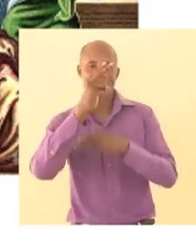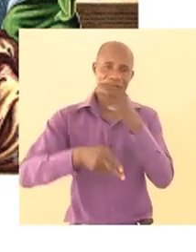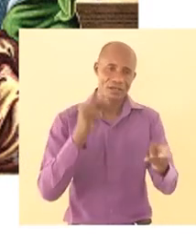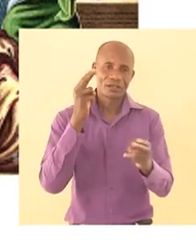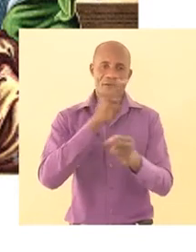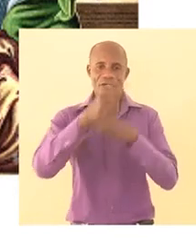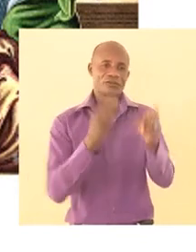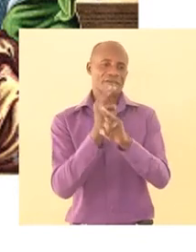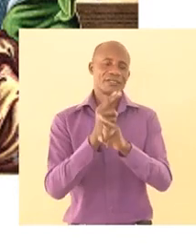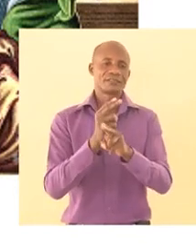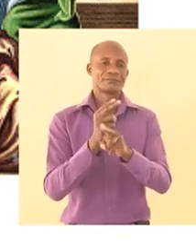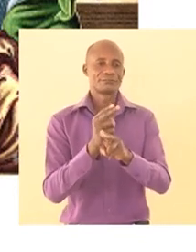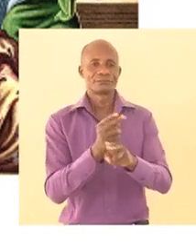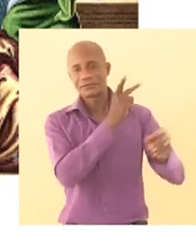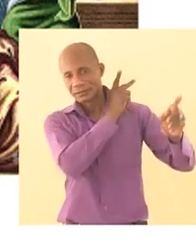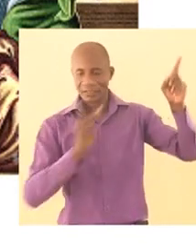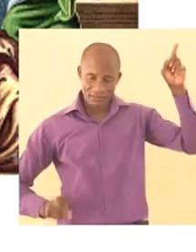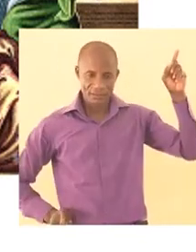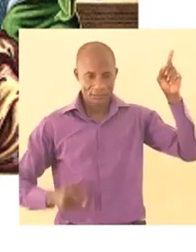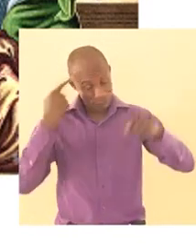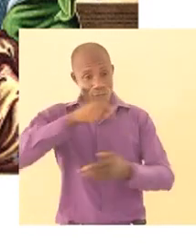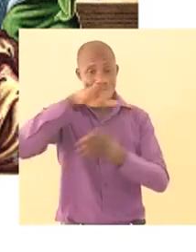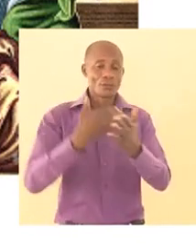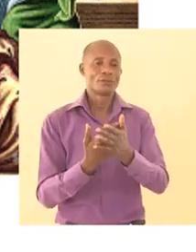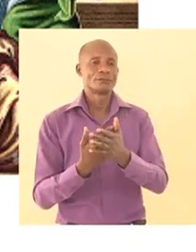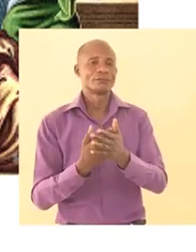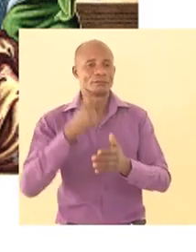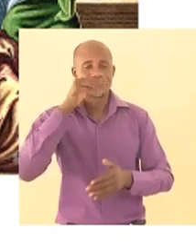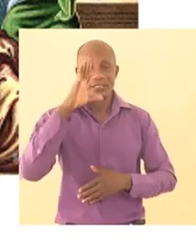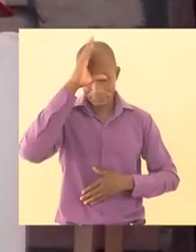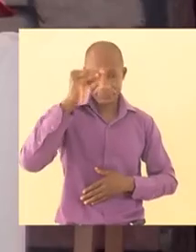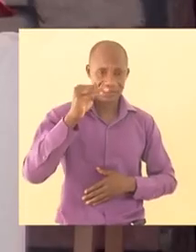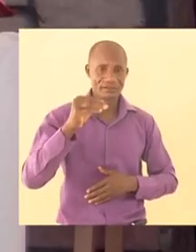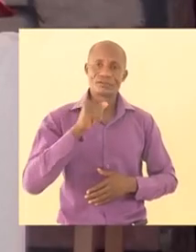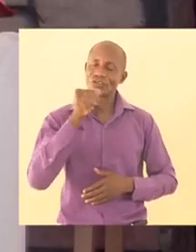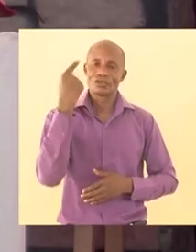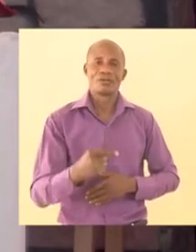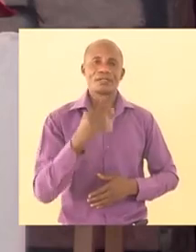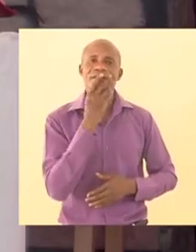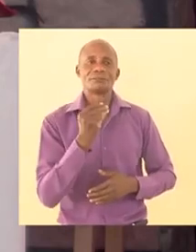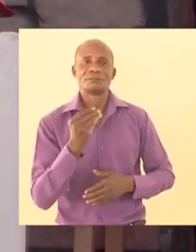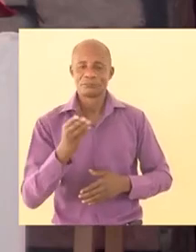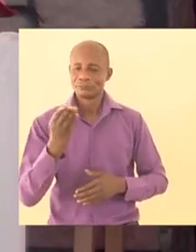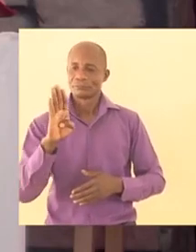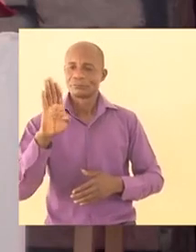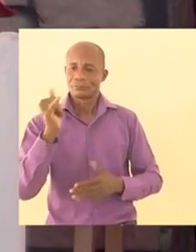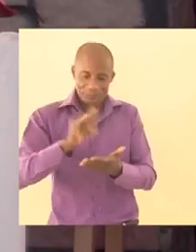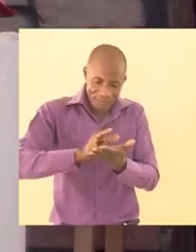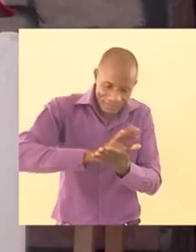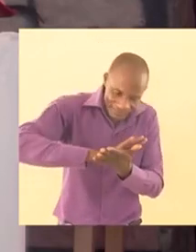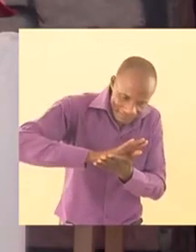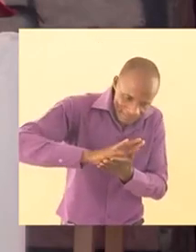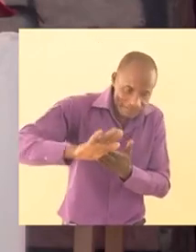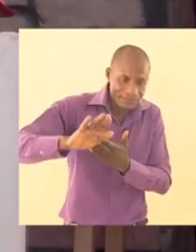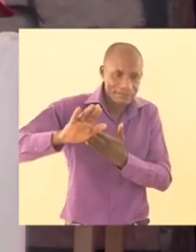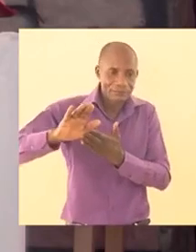accessible only by the Jews, but to all men and women of all nations. So by cleansing the temple in the manner